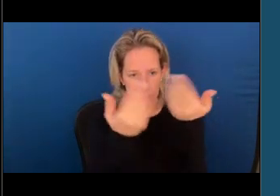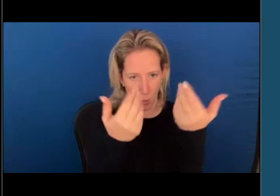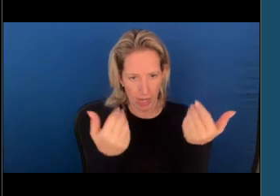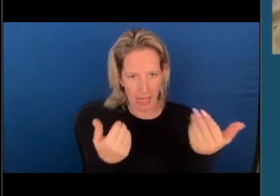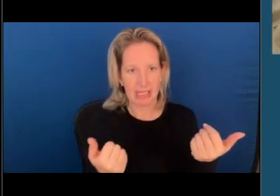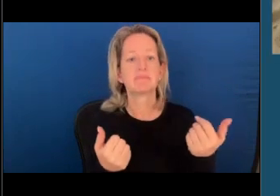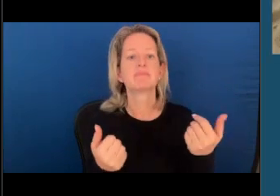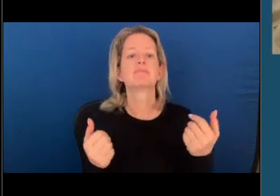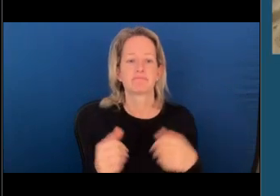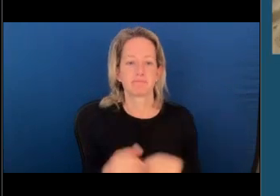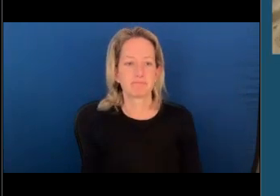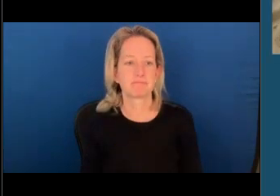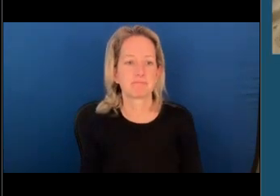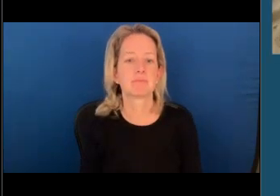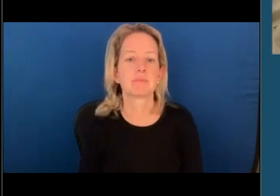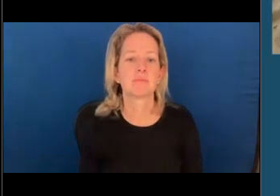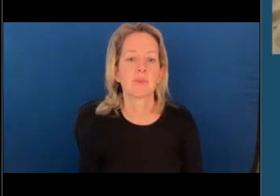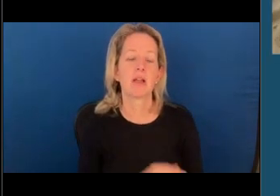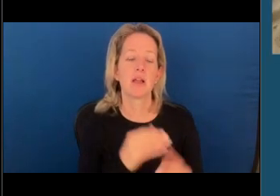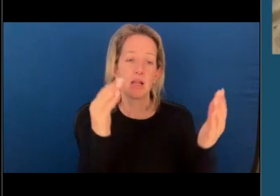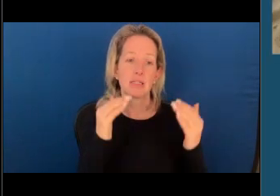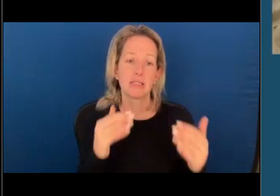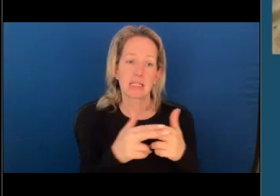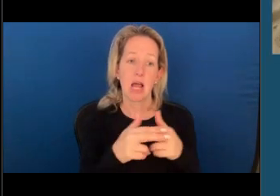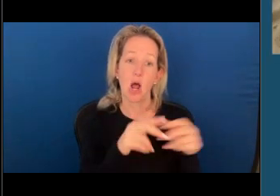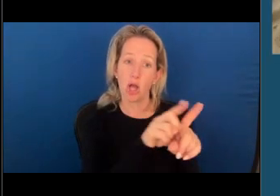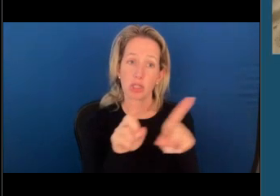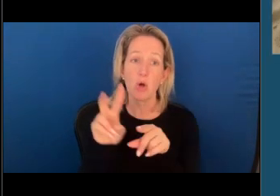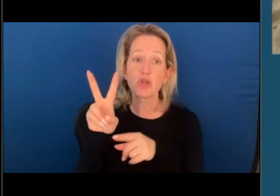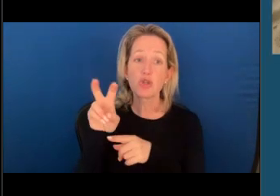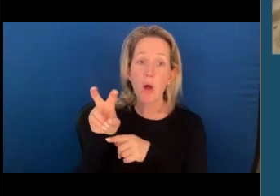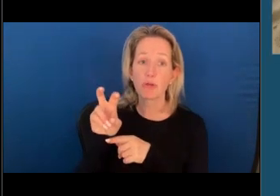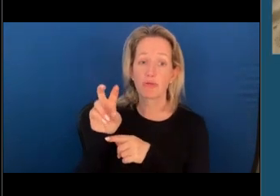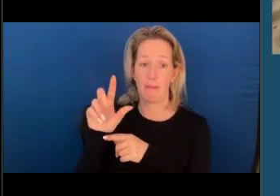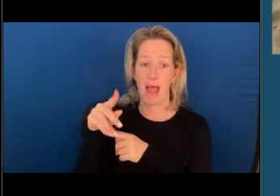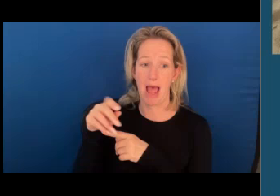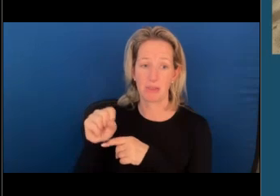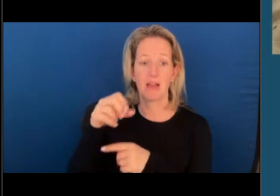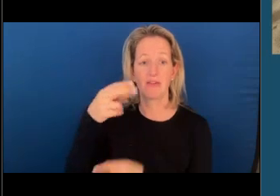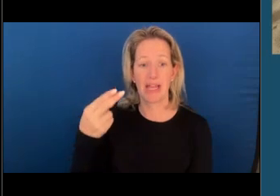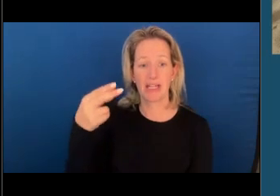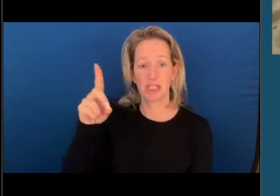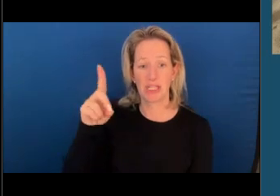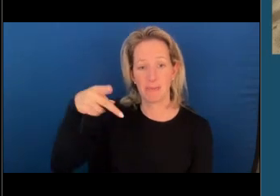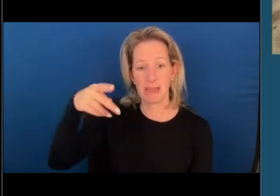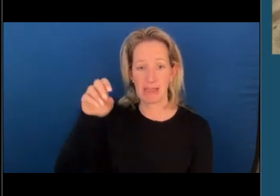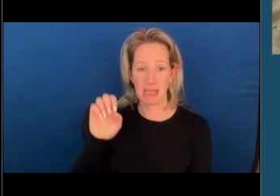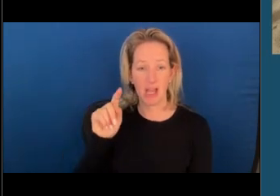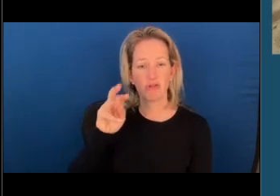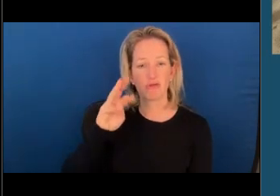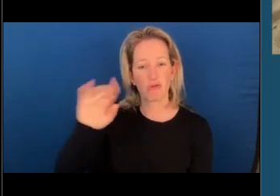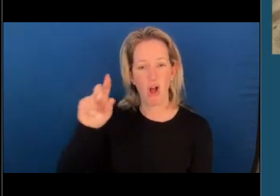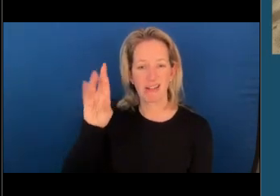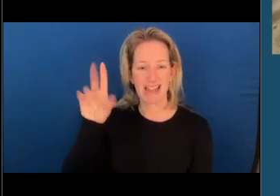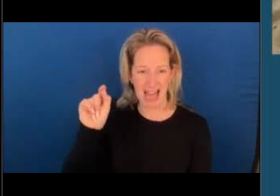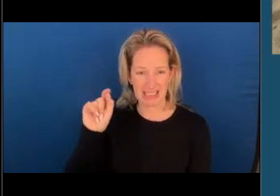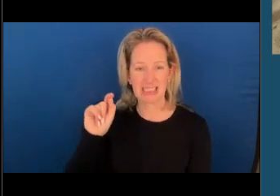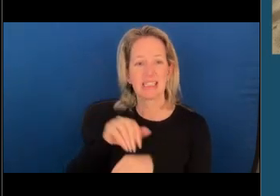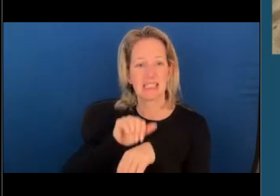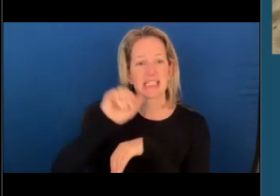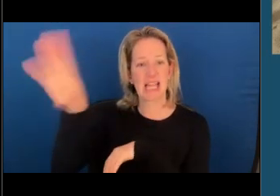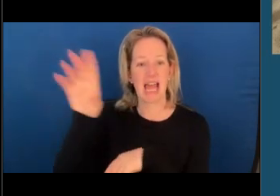slide. We also have sent 200 pounds of HDPE trawl nets to be trialed for a concrete forming system called